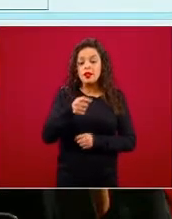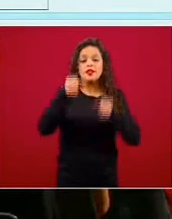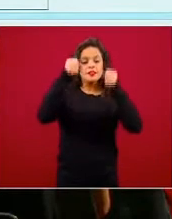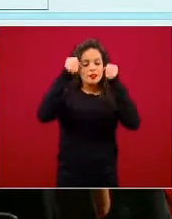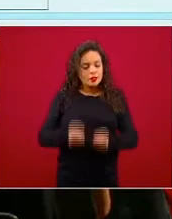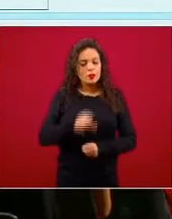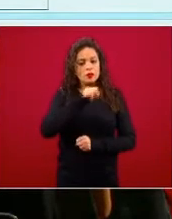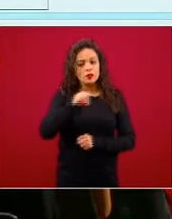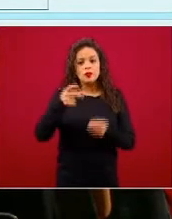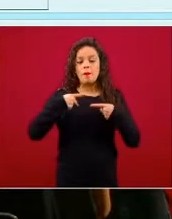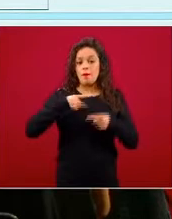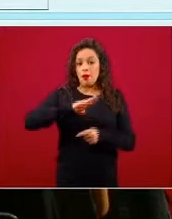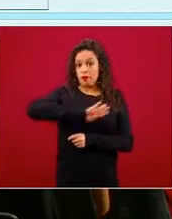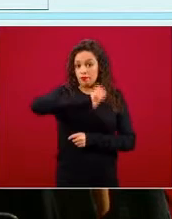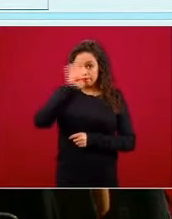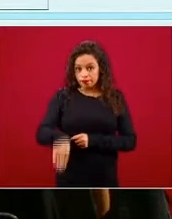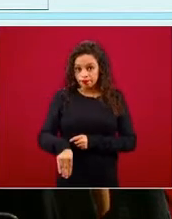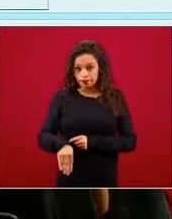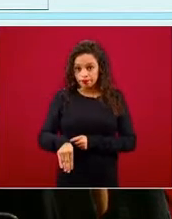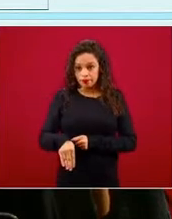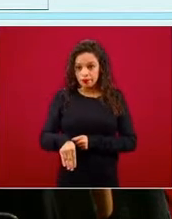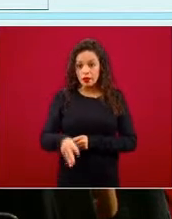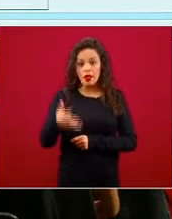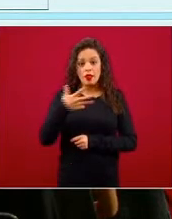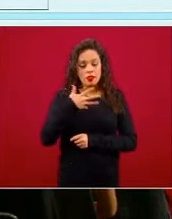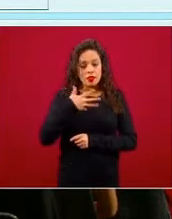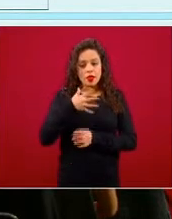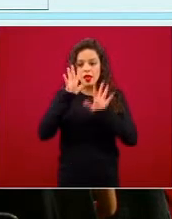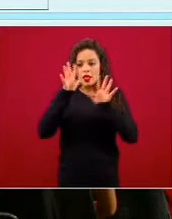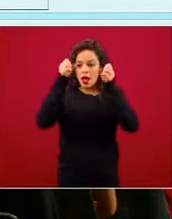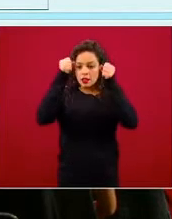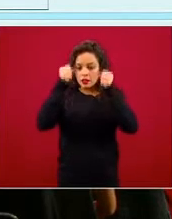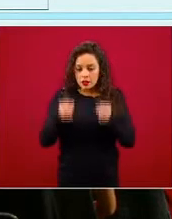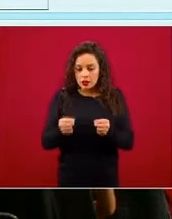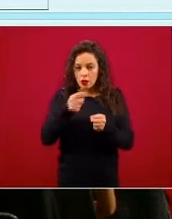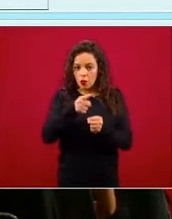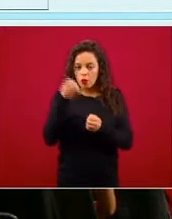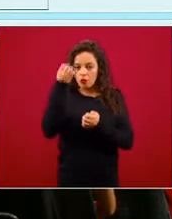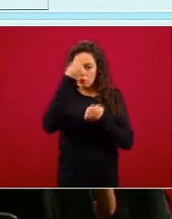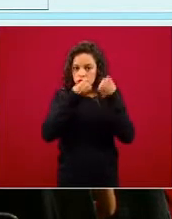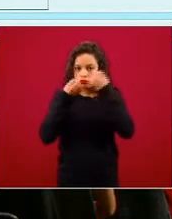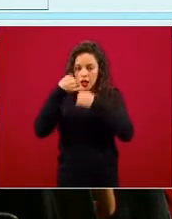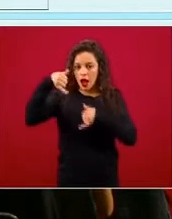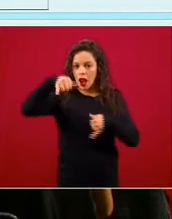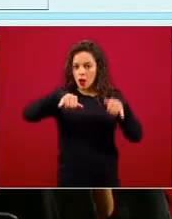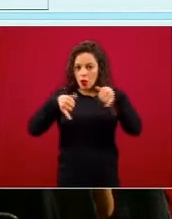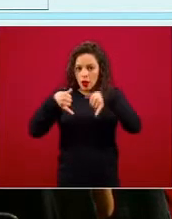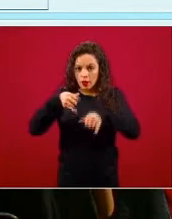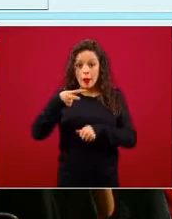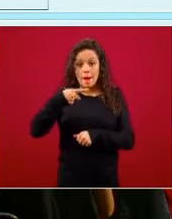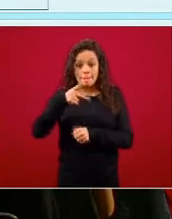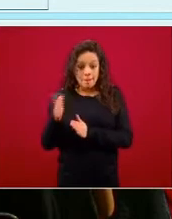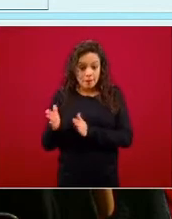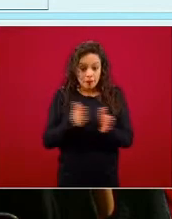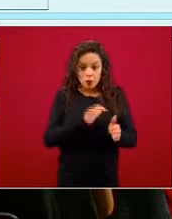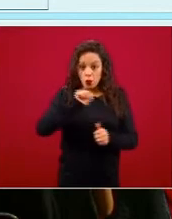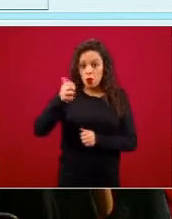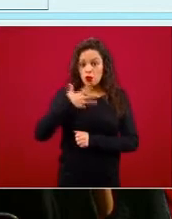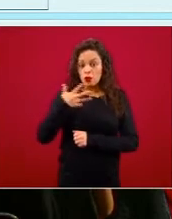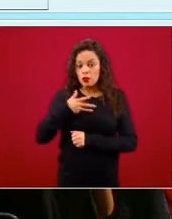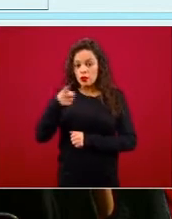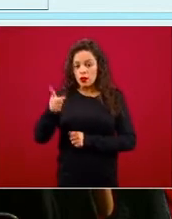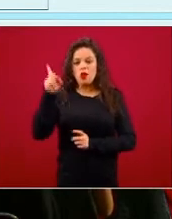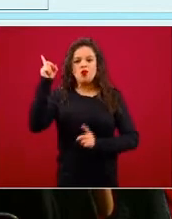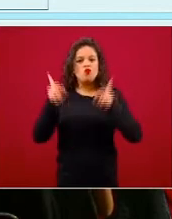where we do have a laboratory diagnostic. Well, we also have the suspect cases that do